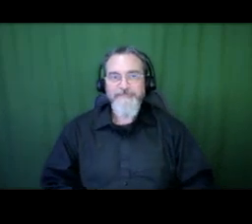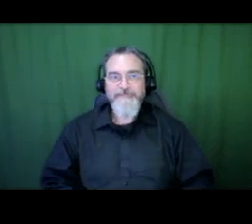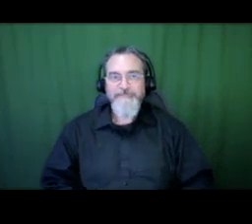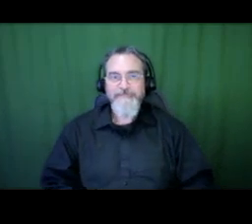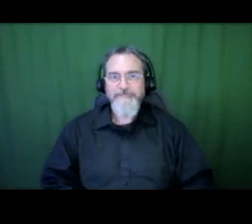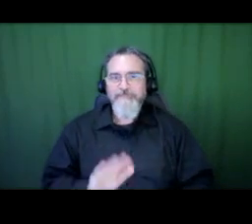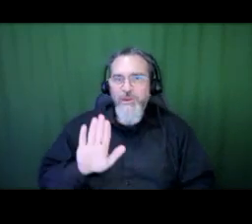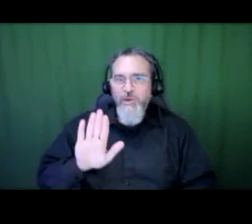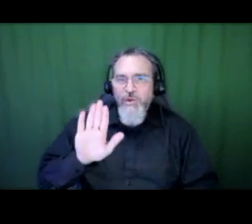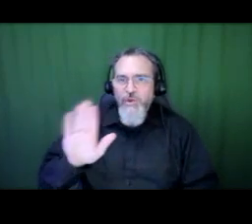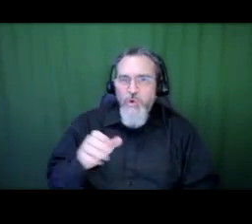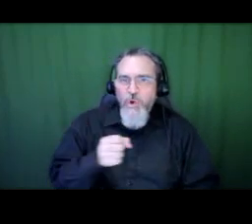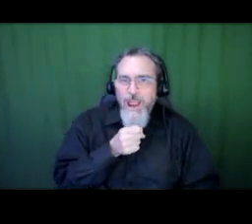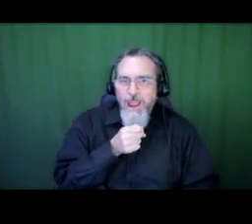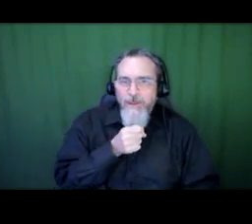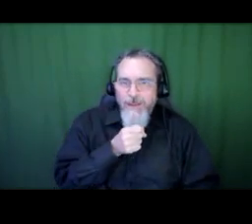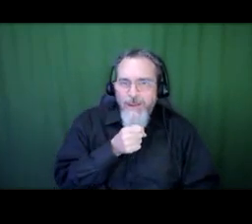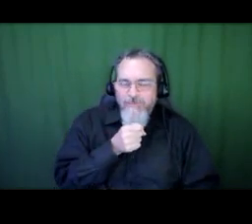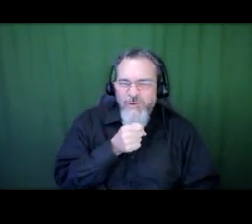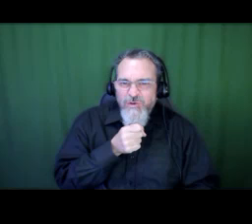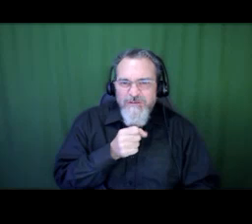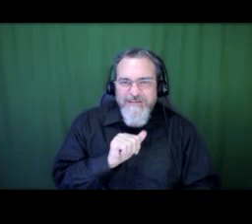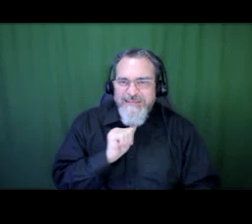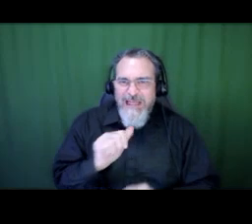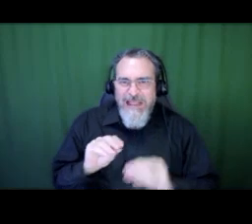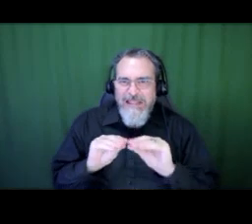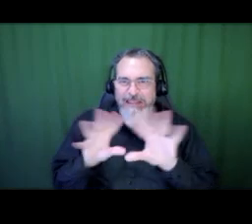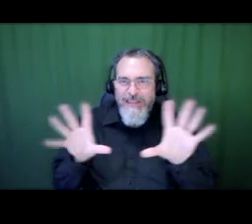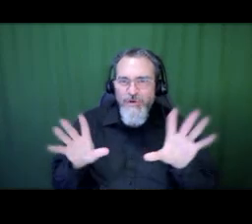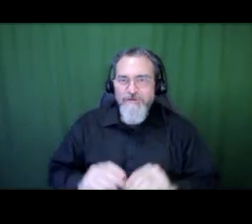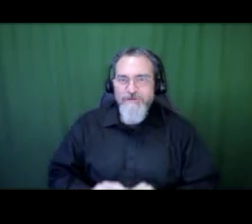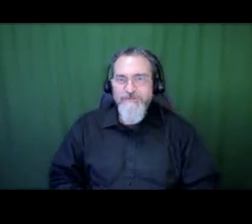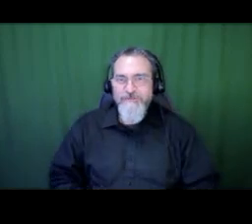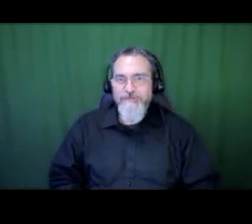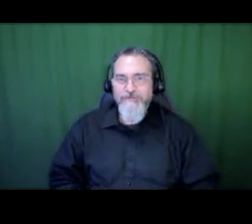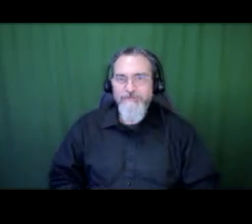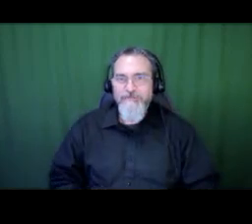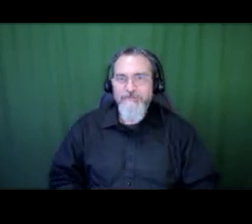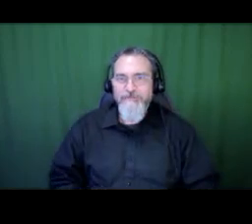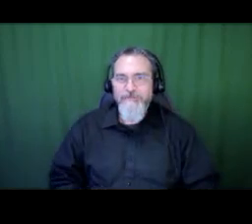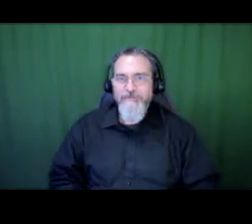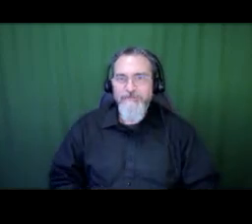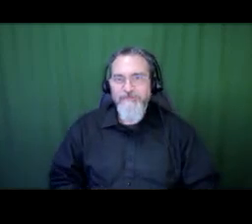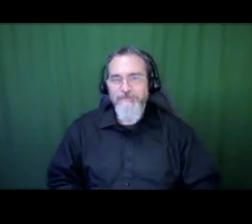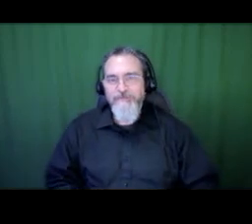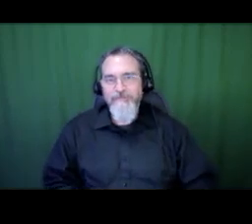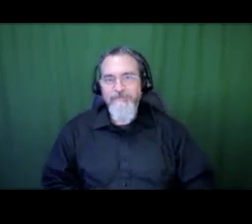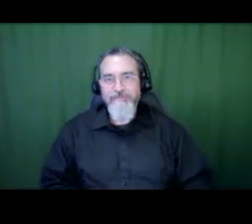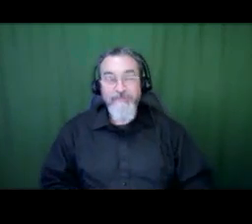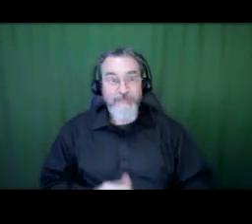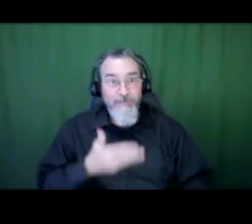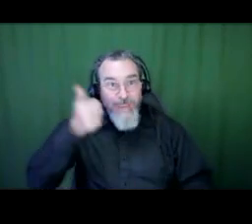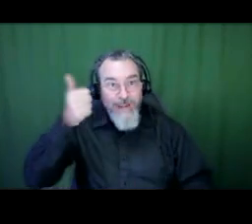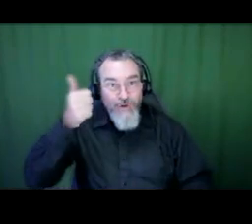your microphone is a little bit muffled to me. Oh, wait. If you could just try Is that this.